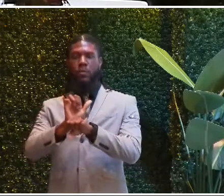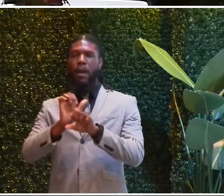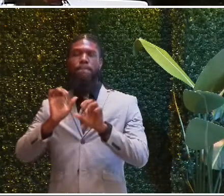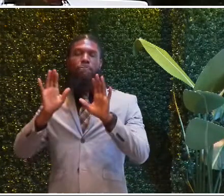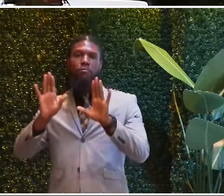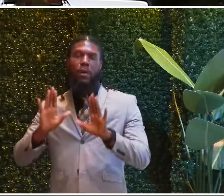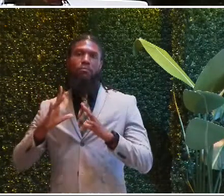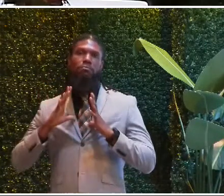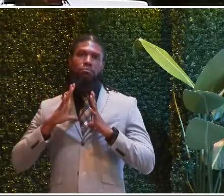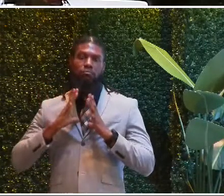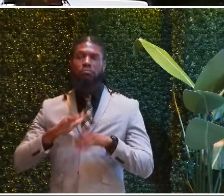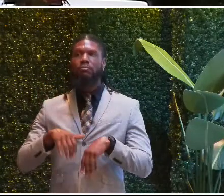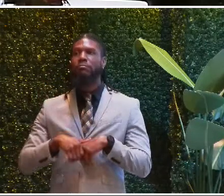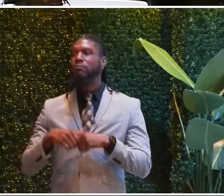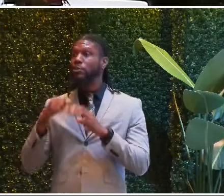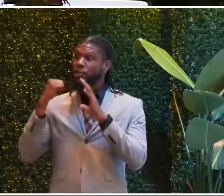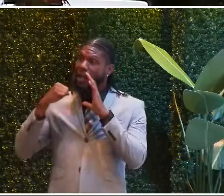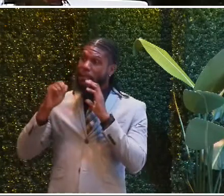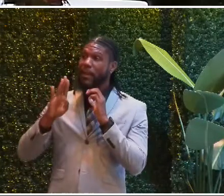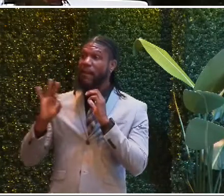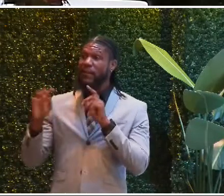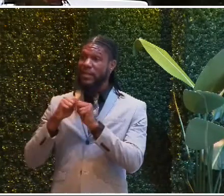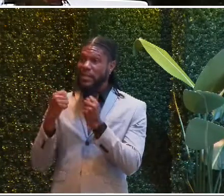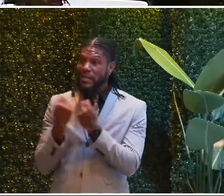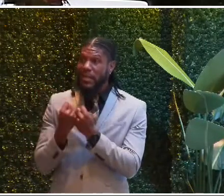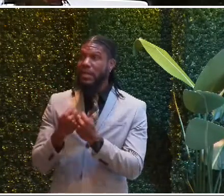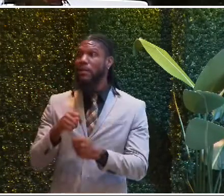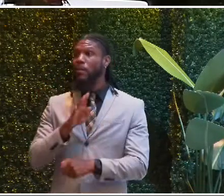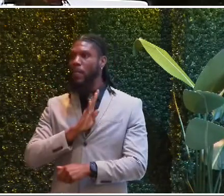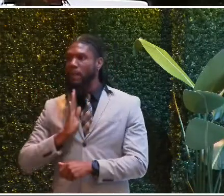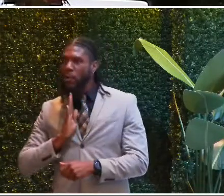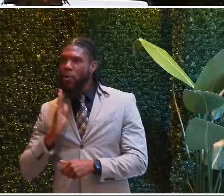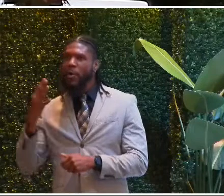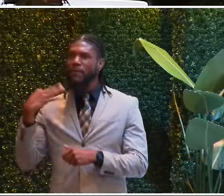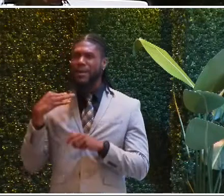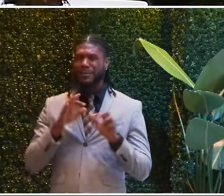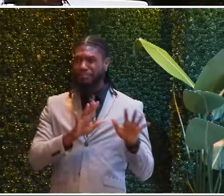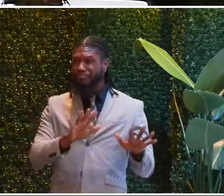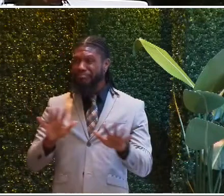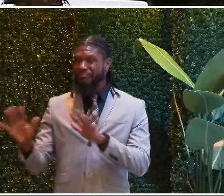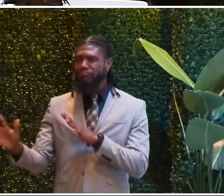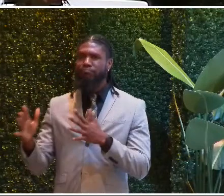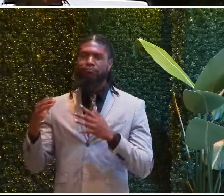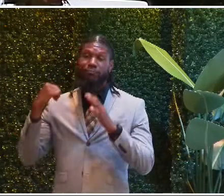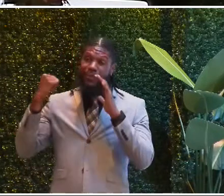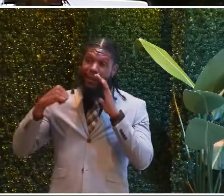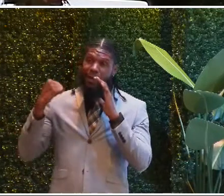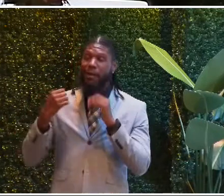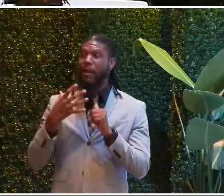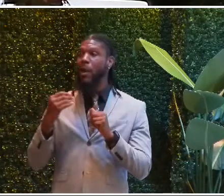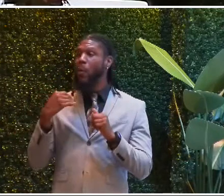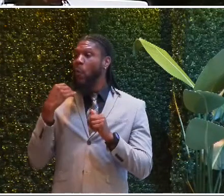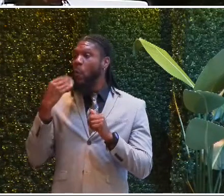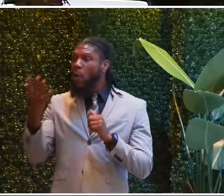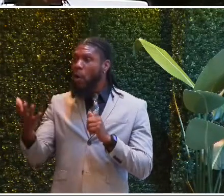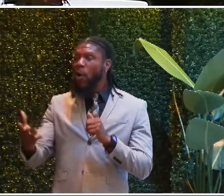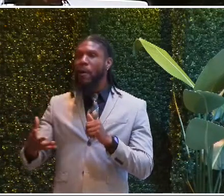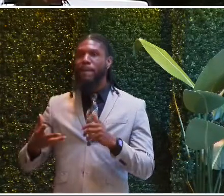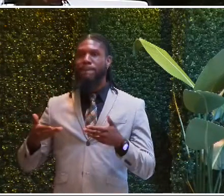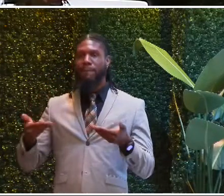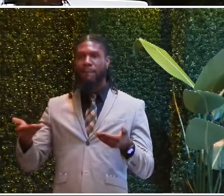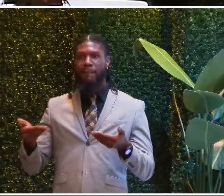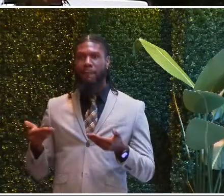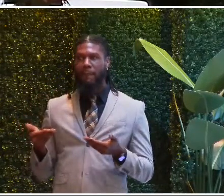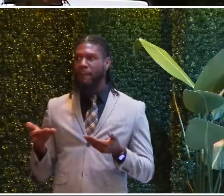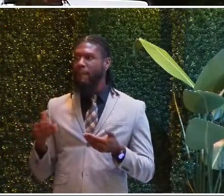team. Give it up. Our board, our volunteers. Again, a warm, warm welcome. 9